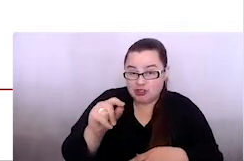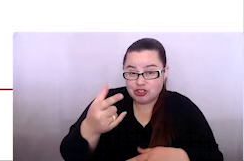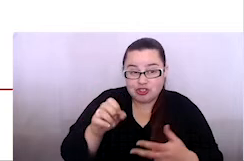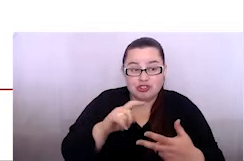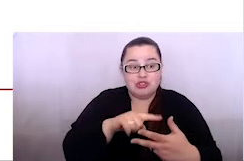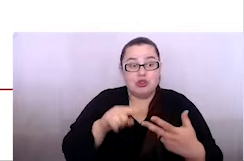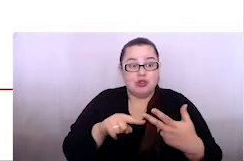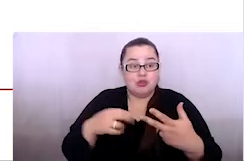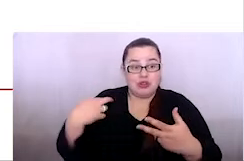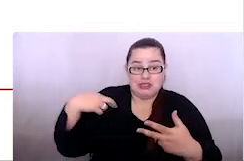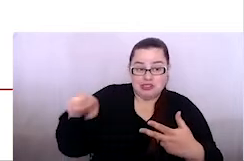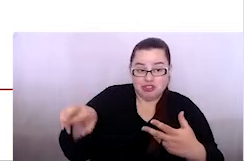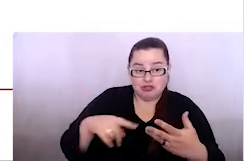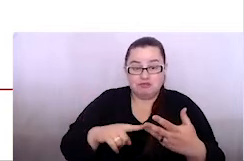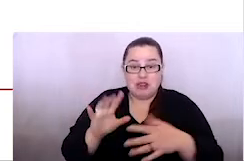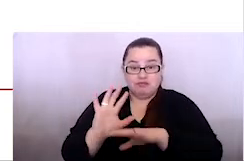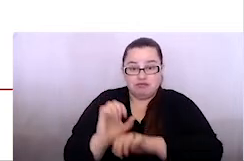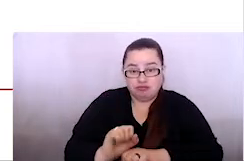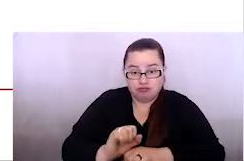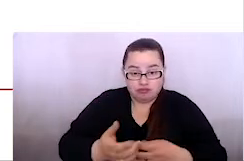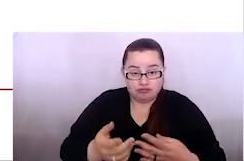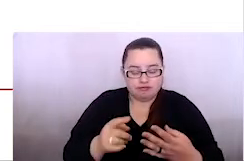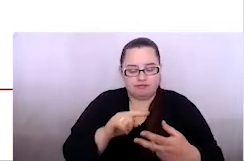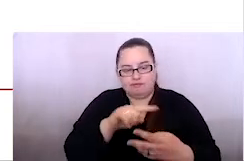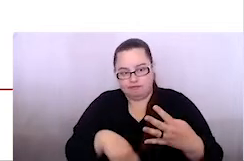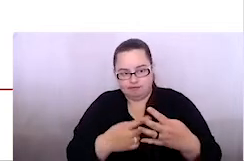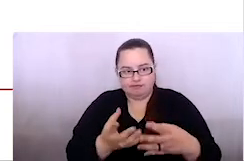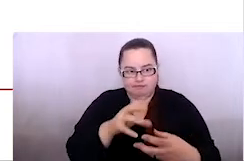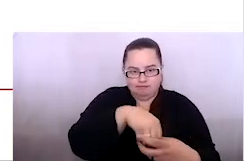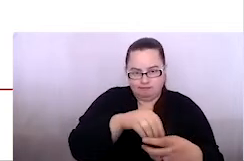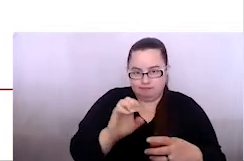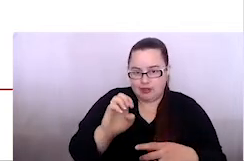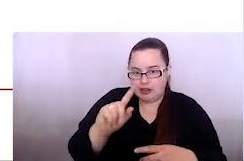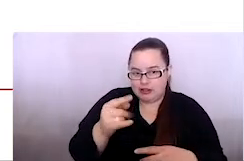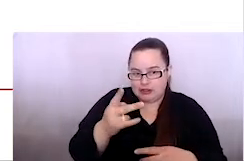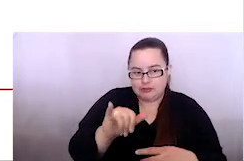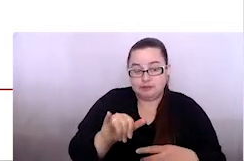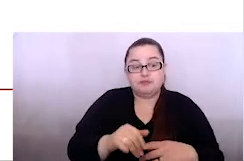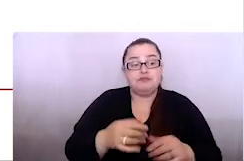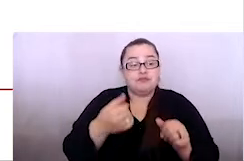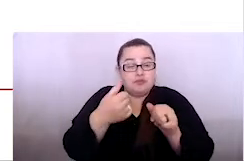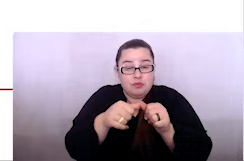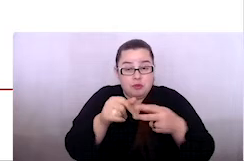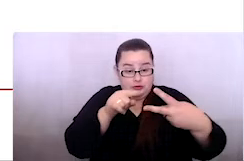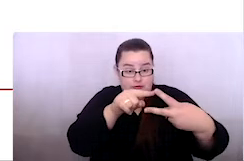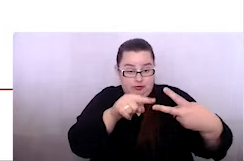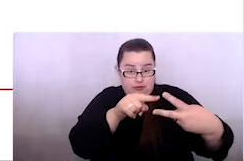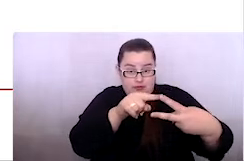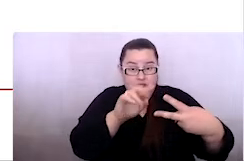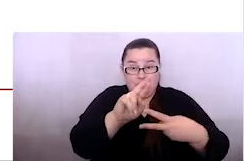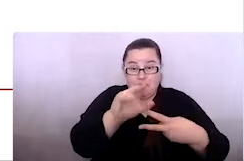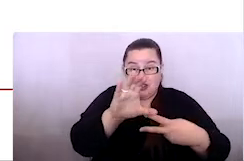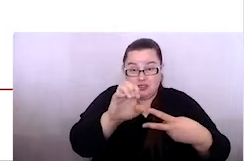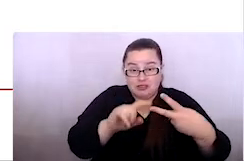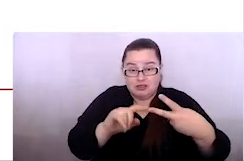Now, a key thing to remember is that both race and ethnicity are components that make up culture. Race and ethnicity alone together do